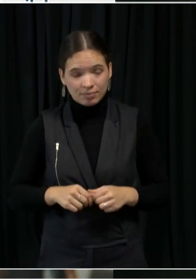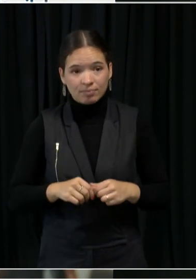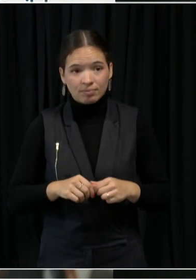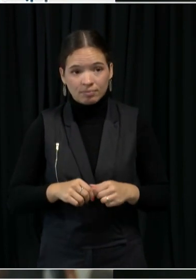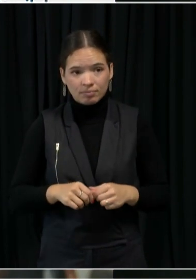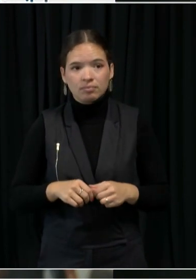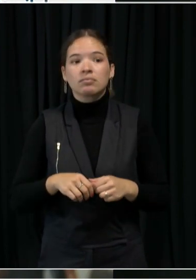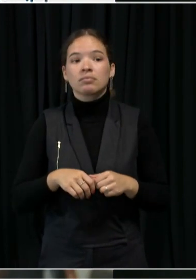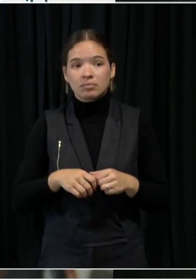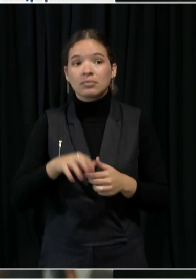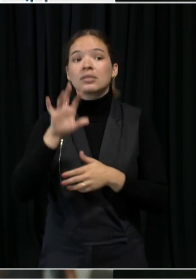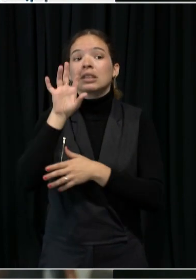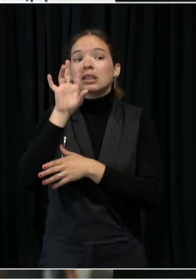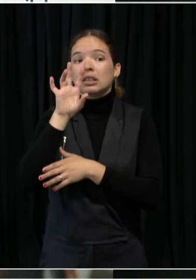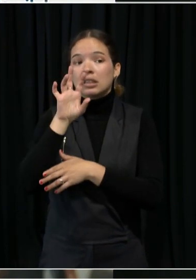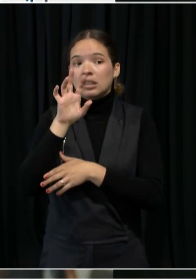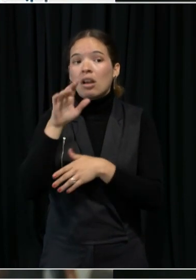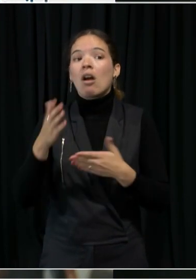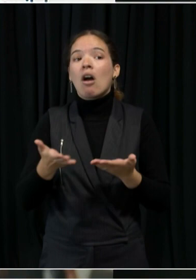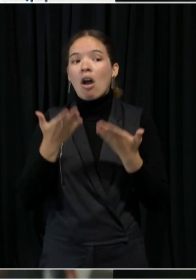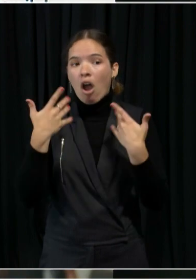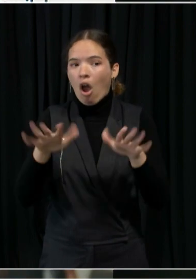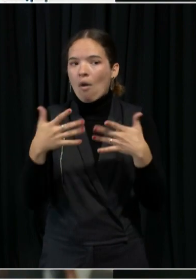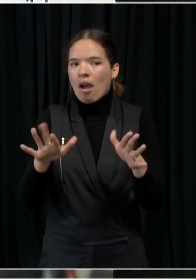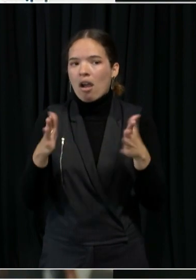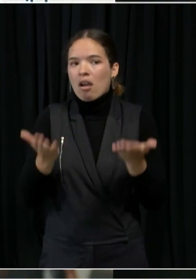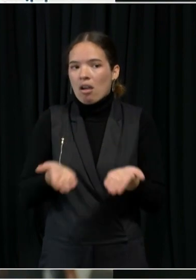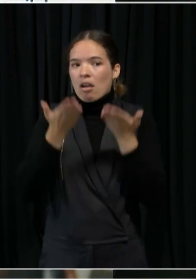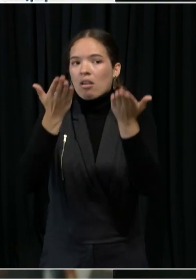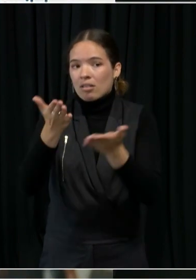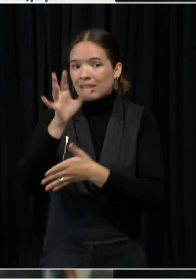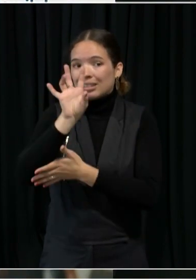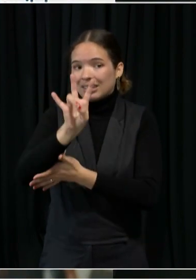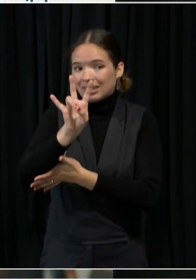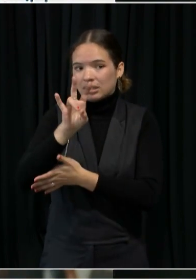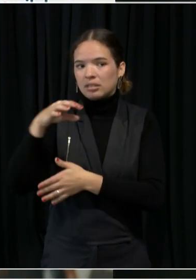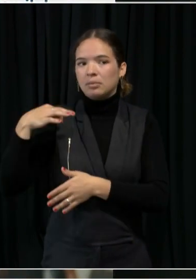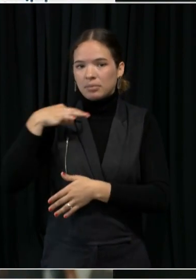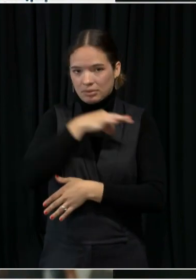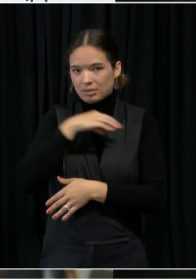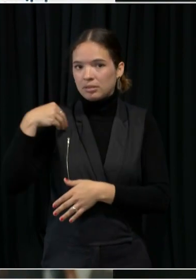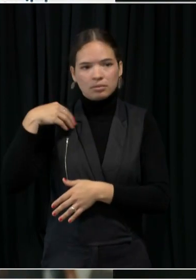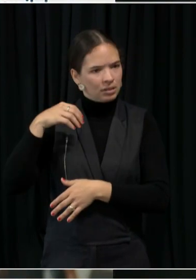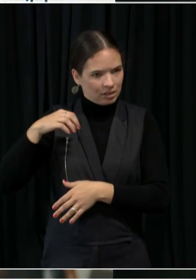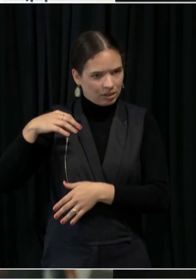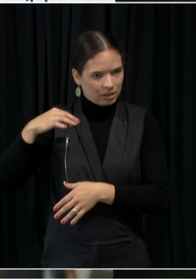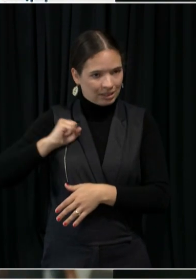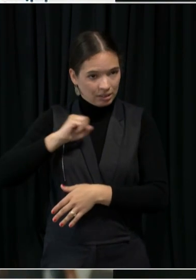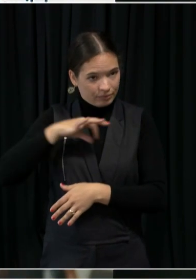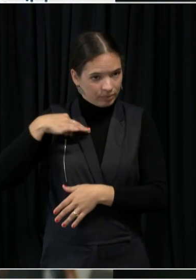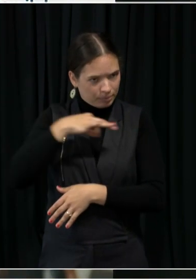have already been hired, 5 of which live right here in Ward 8.